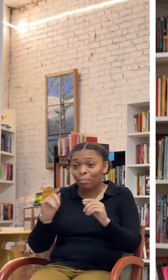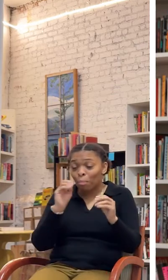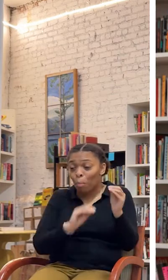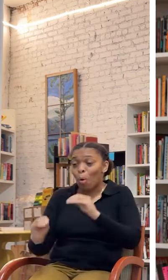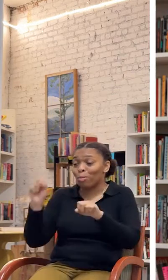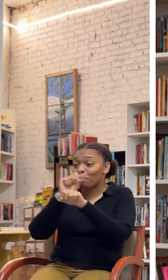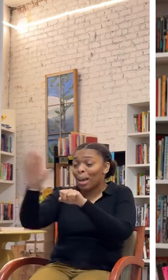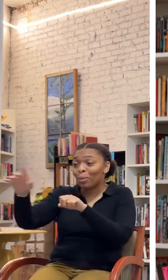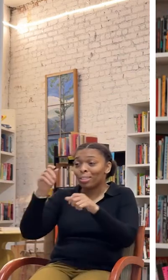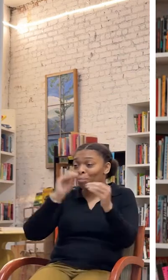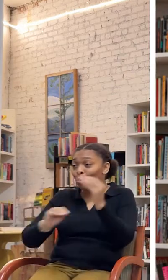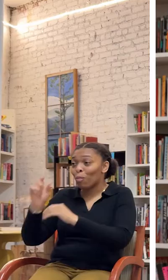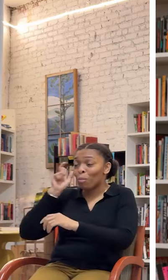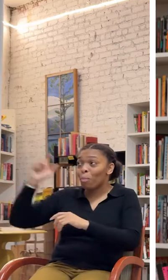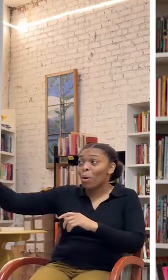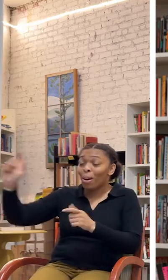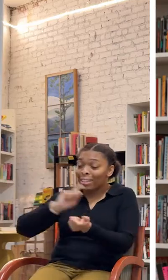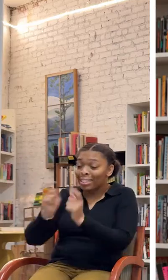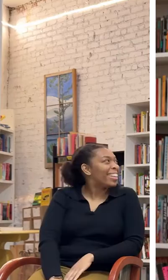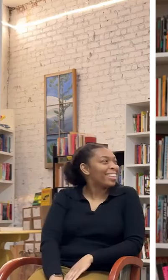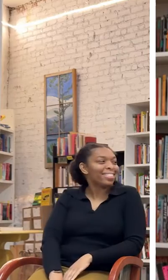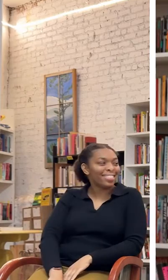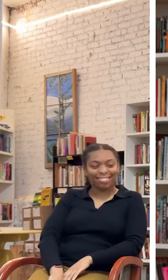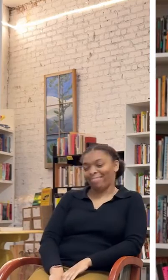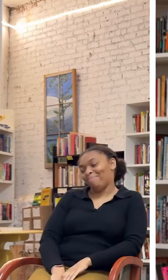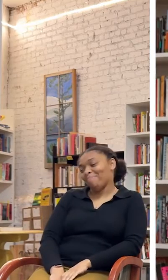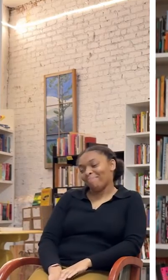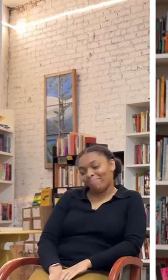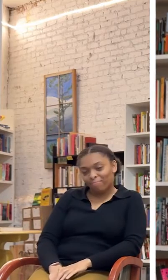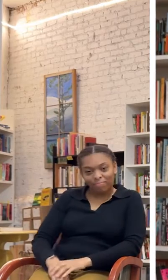moves the mountains, changes this girl's life forever.